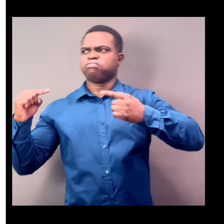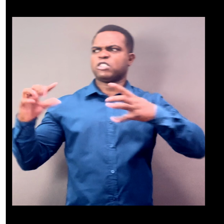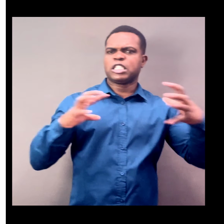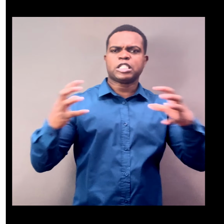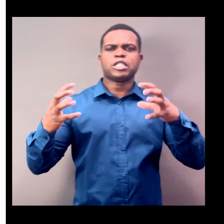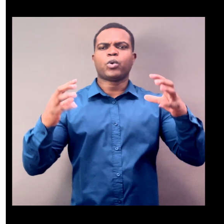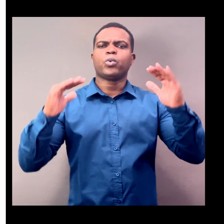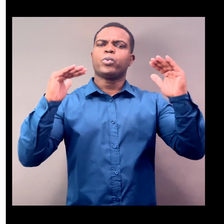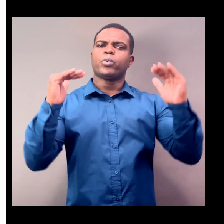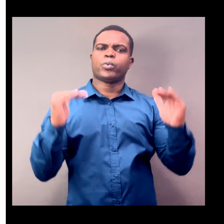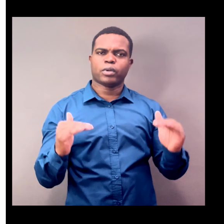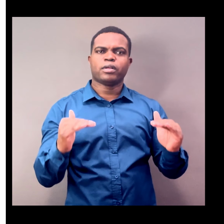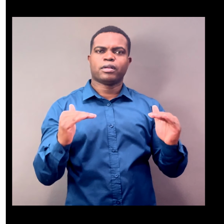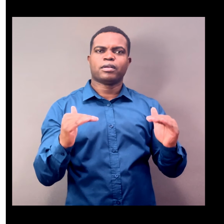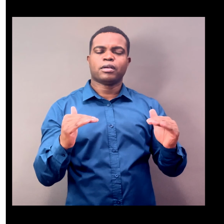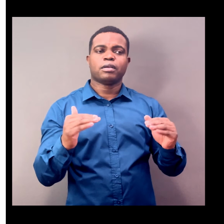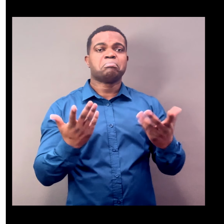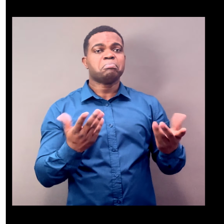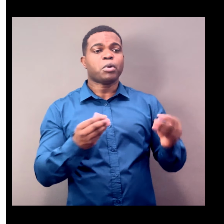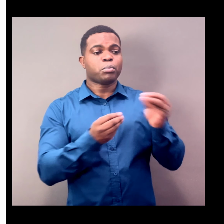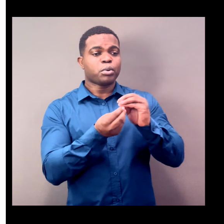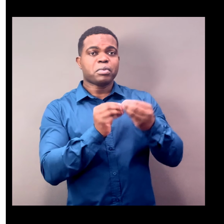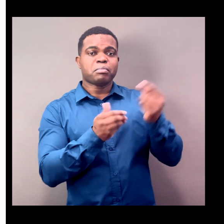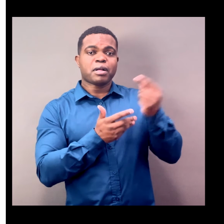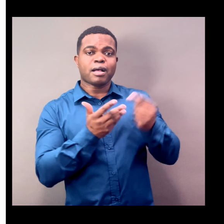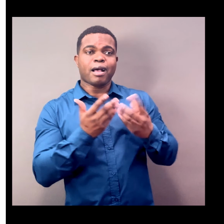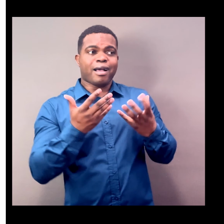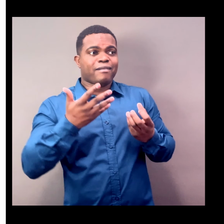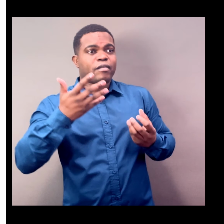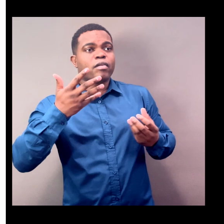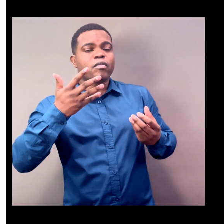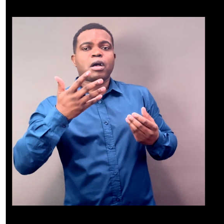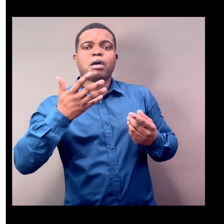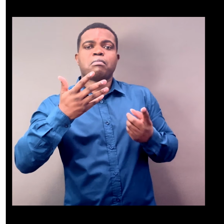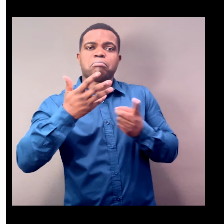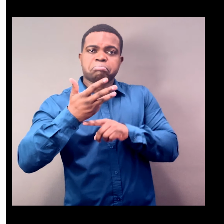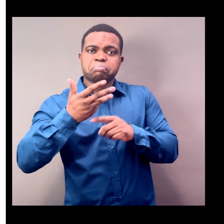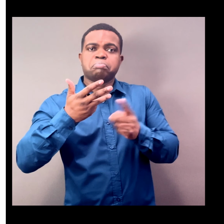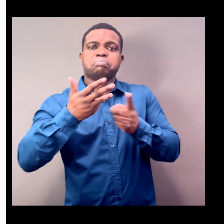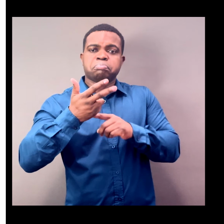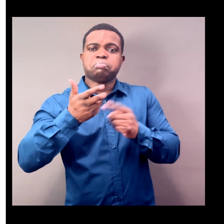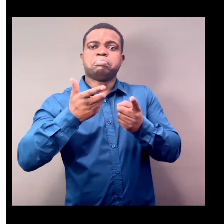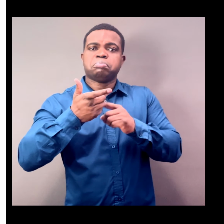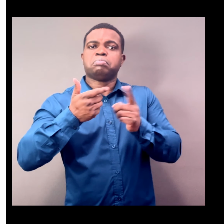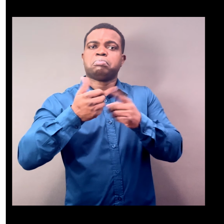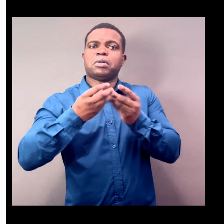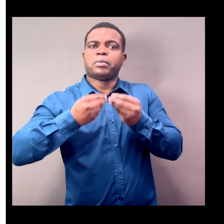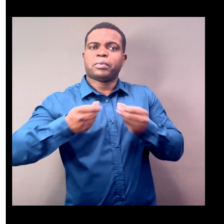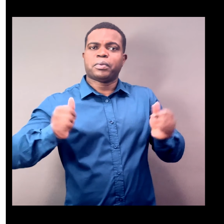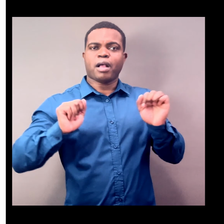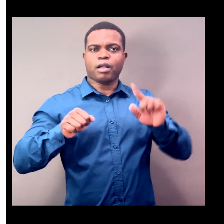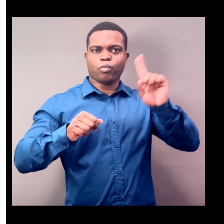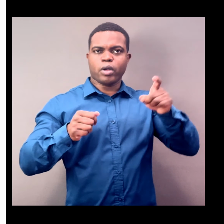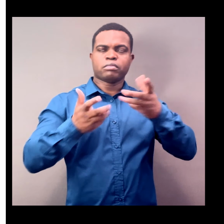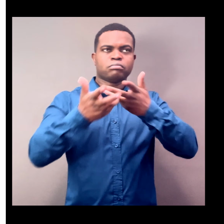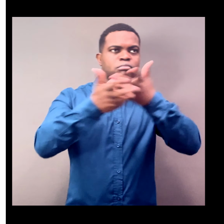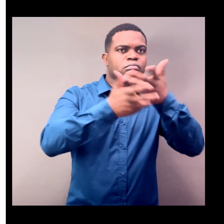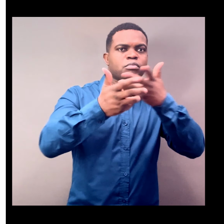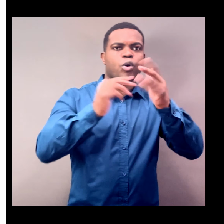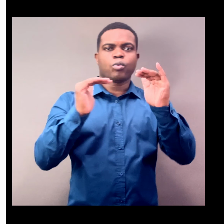they escalate. We have so many communities with pending issues, but when organizations or